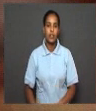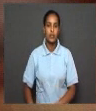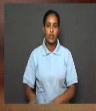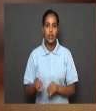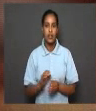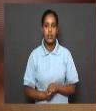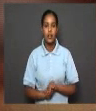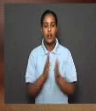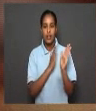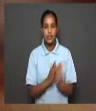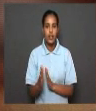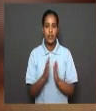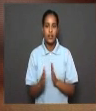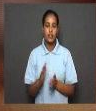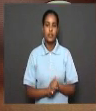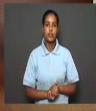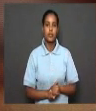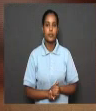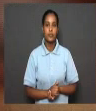Students, let's get ready.